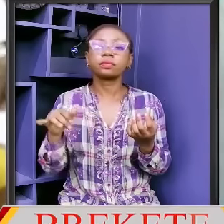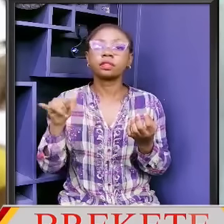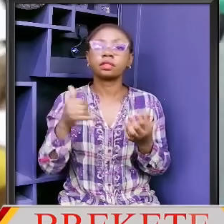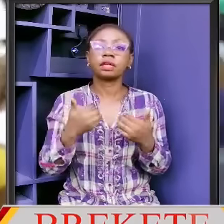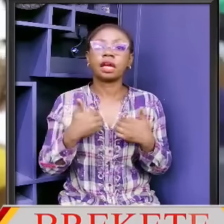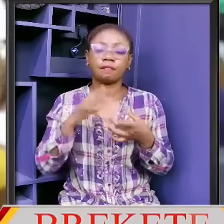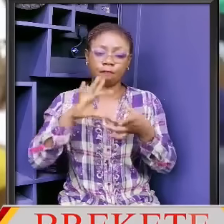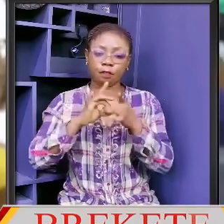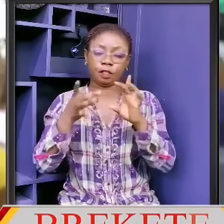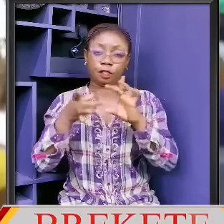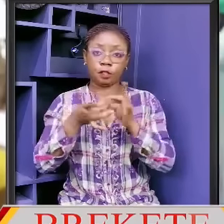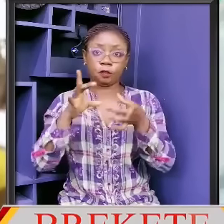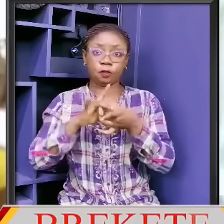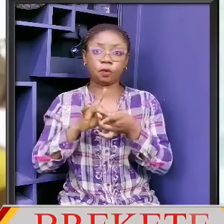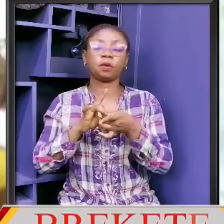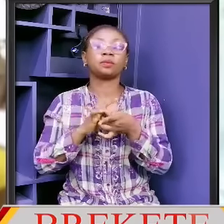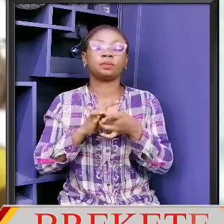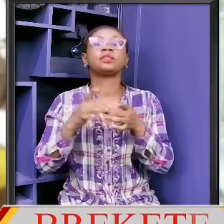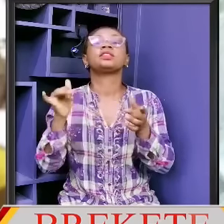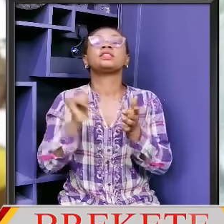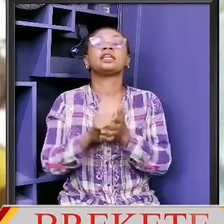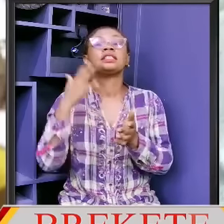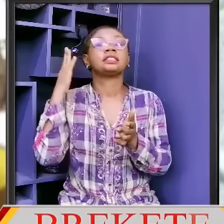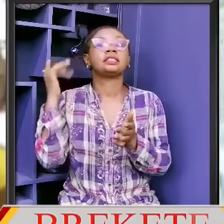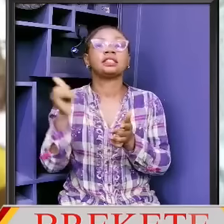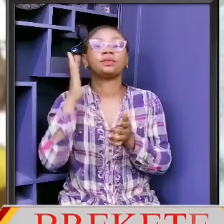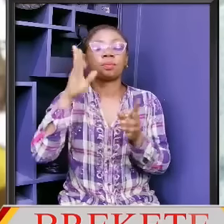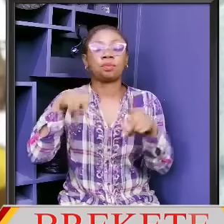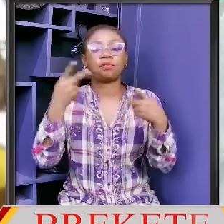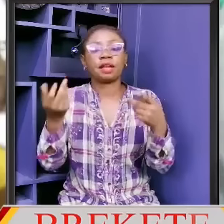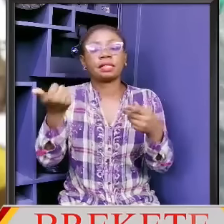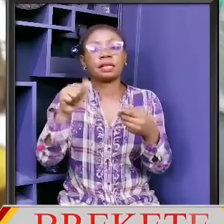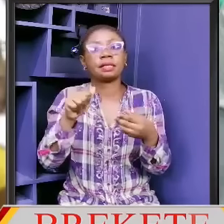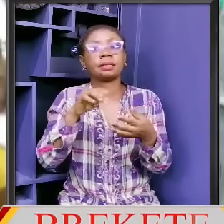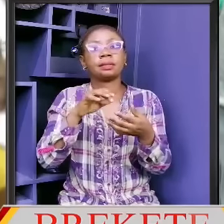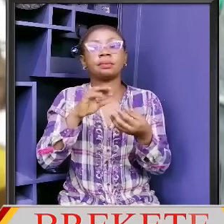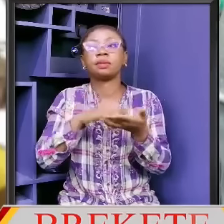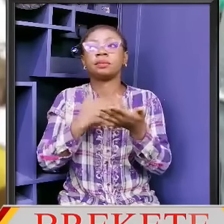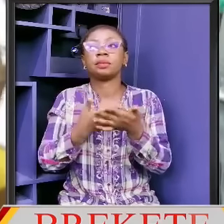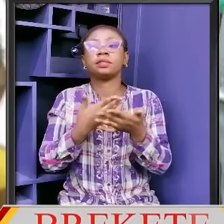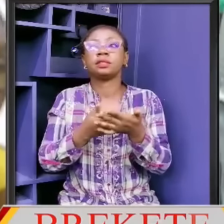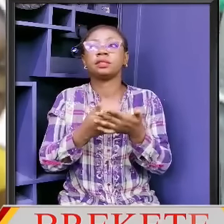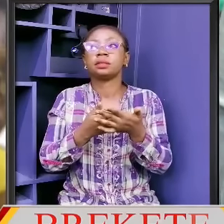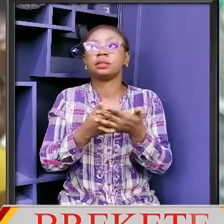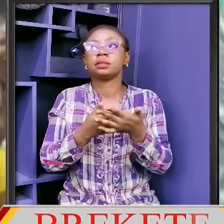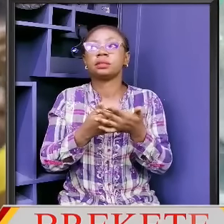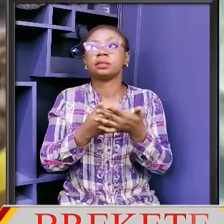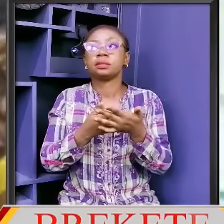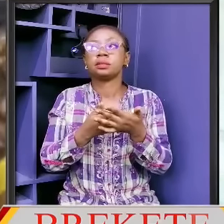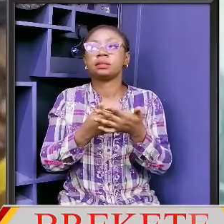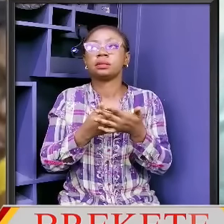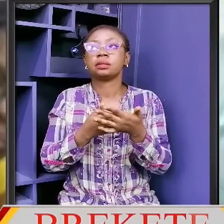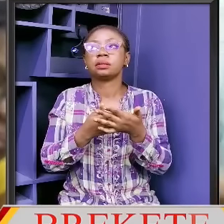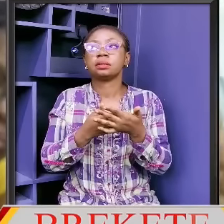network. Yeah. That then go produce any amount where he want. The only thing now, where they want. There, ma.